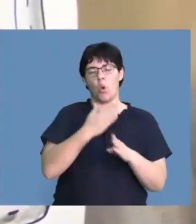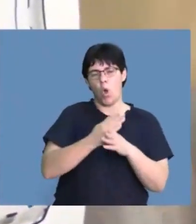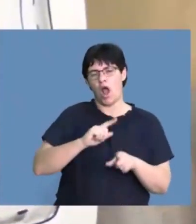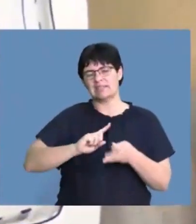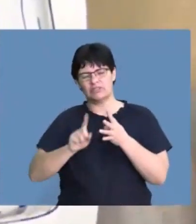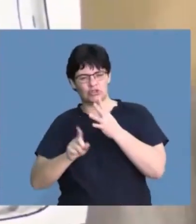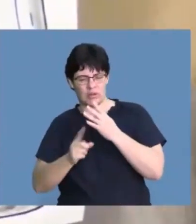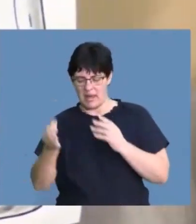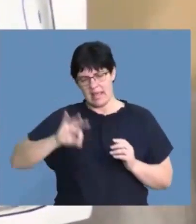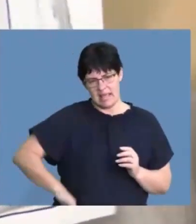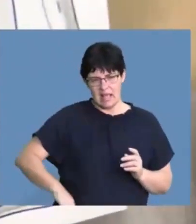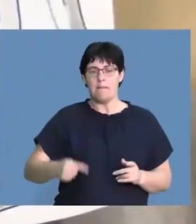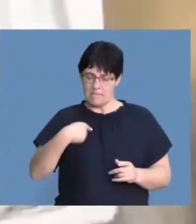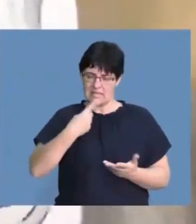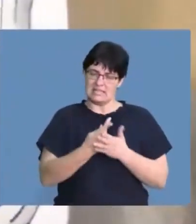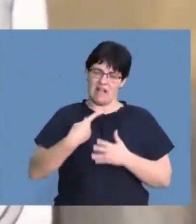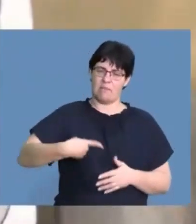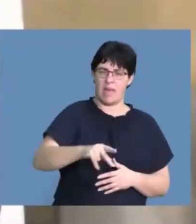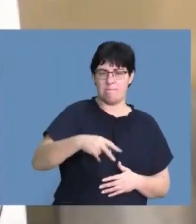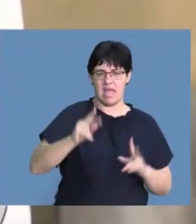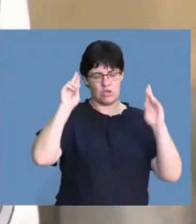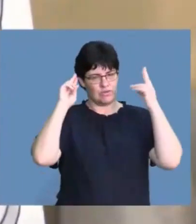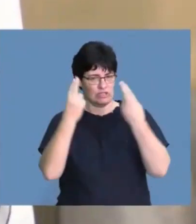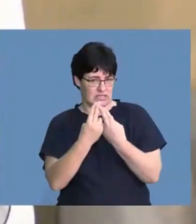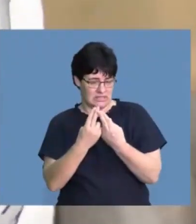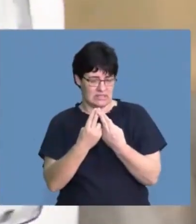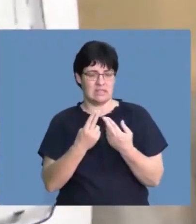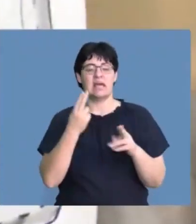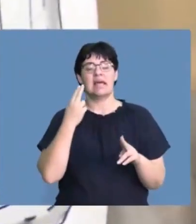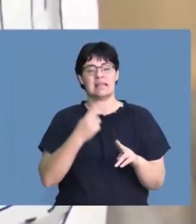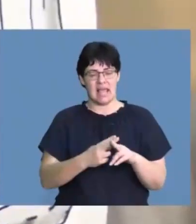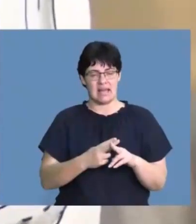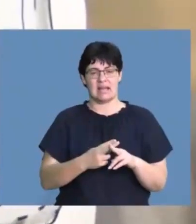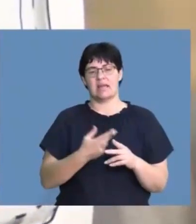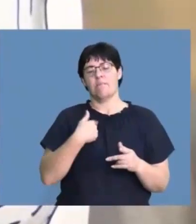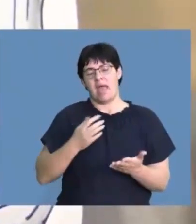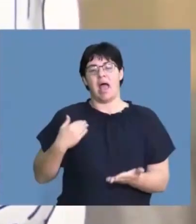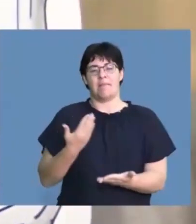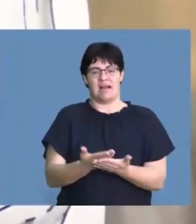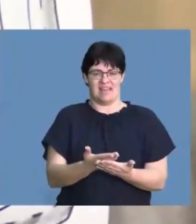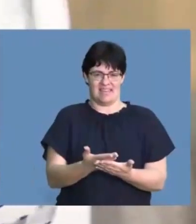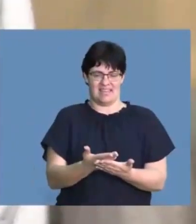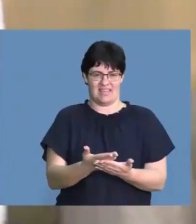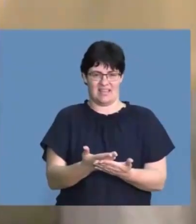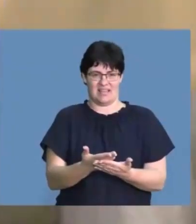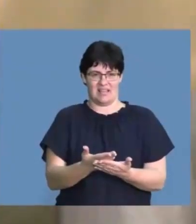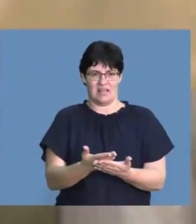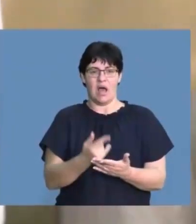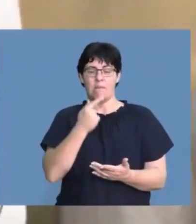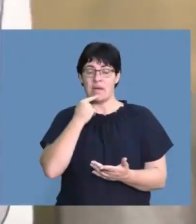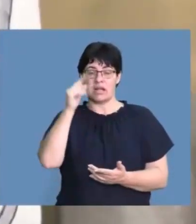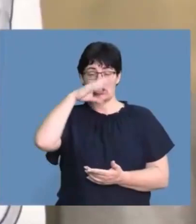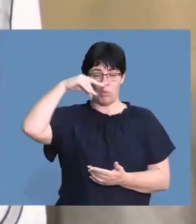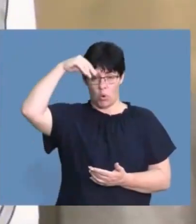of works, and be able to pay varsity fees if she can, and then she can be able to apply. But where there is